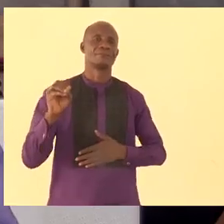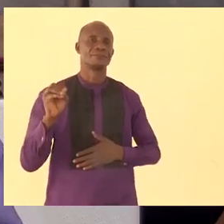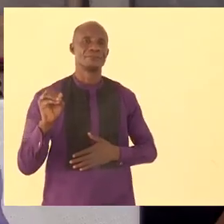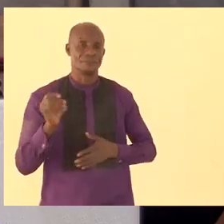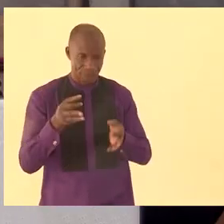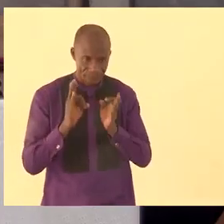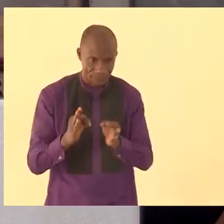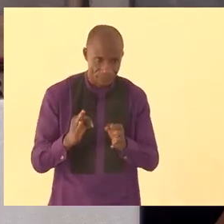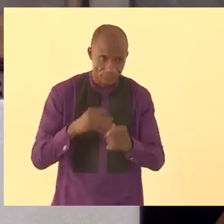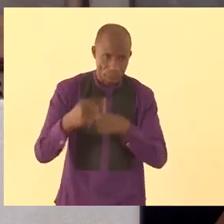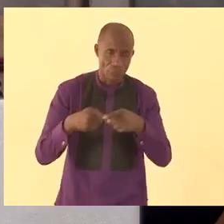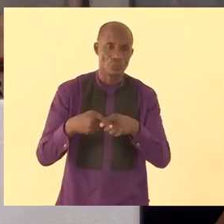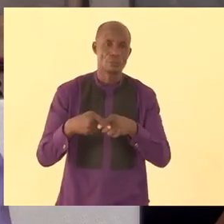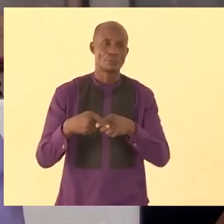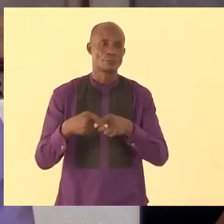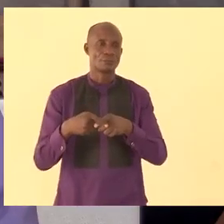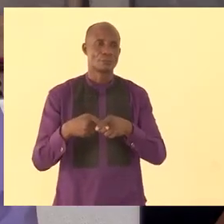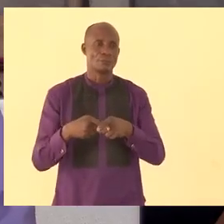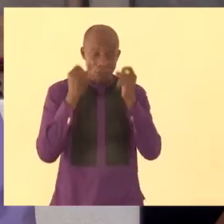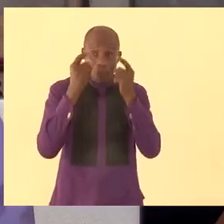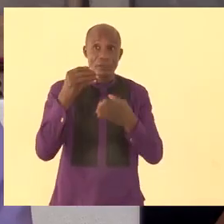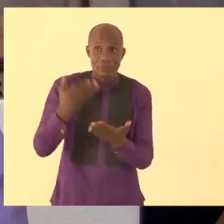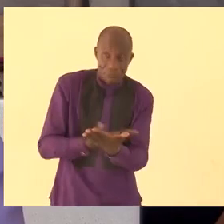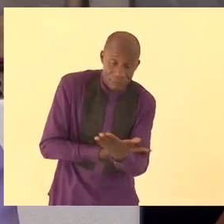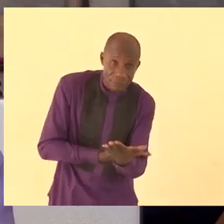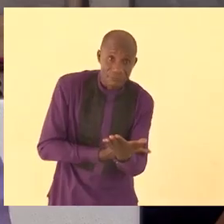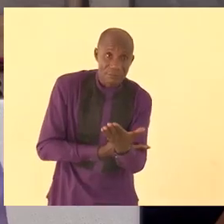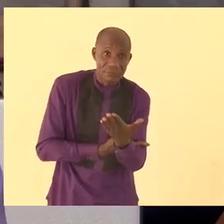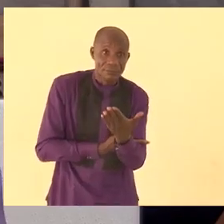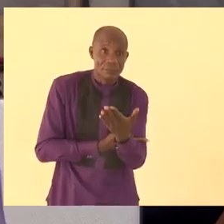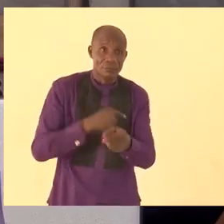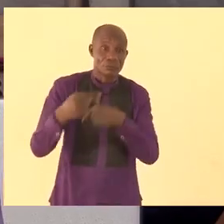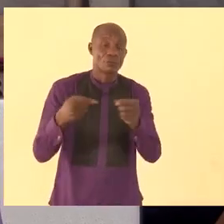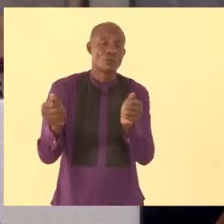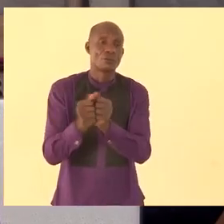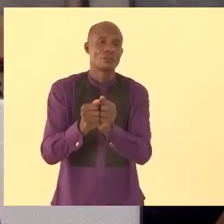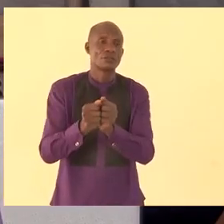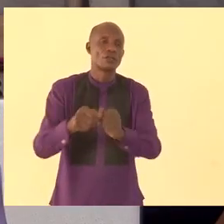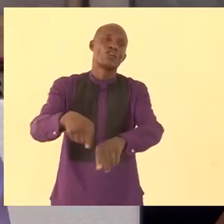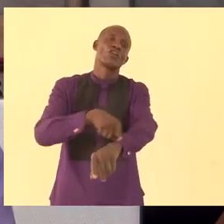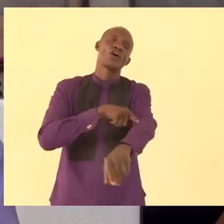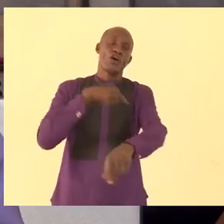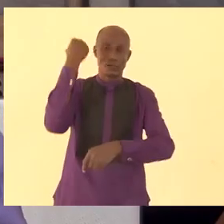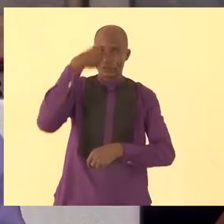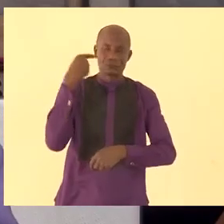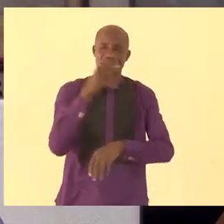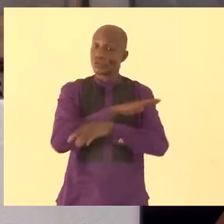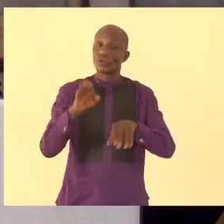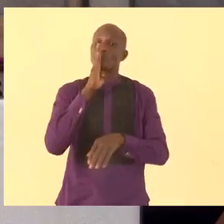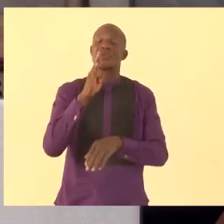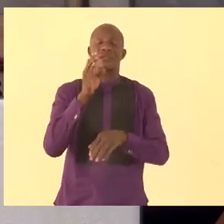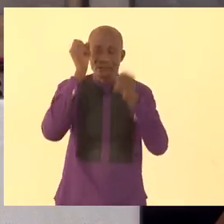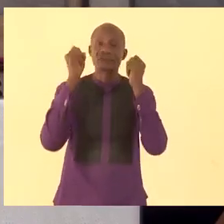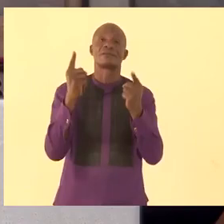So if you go around, you wake up in the morning and you are going around with a long, gloomy face, please don't be